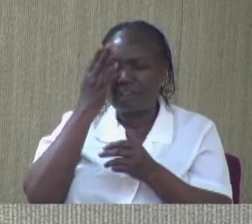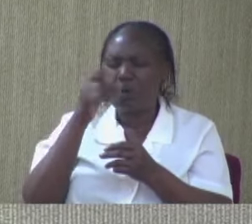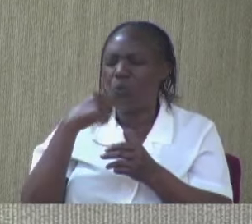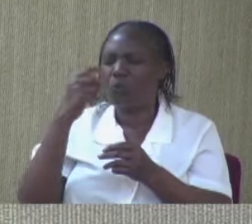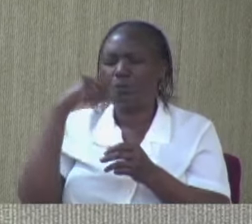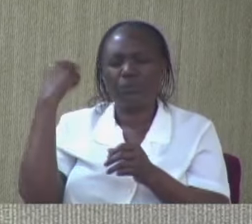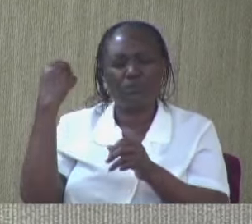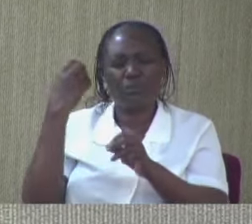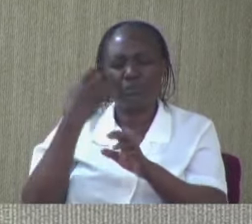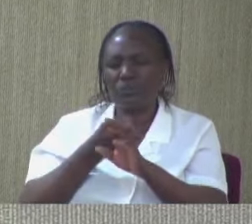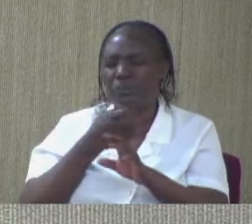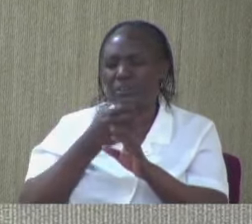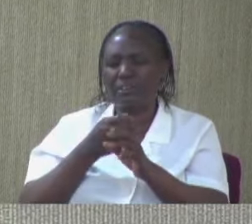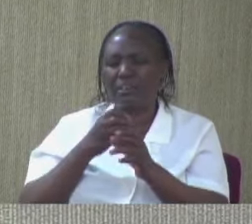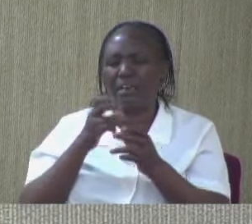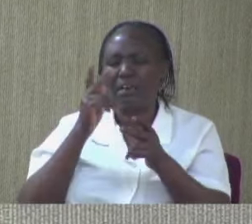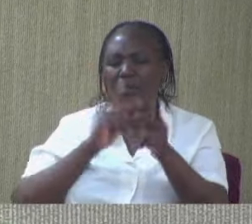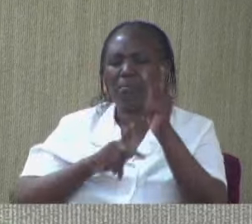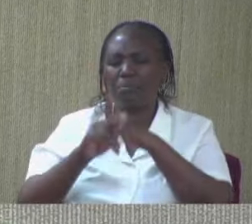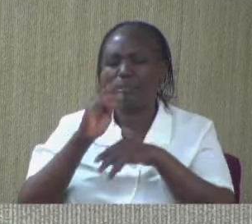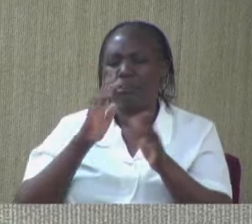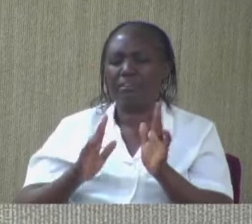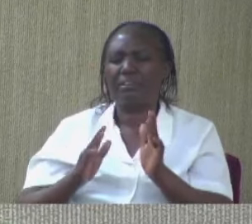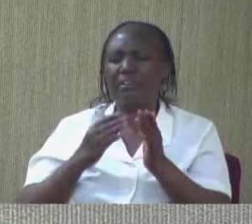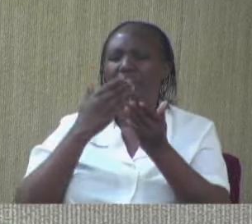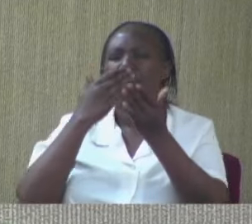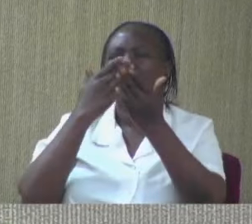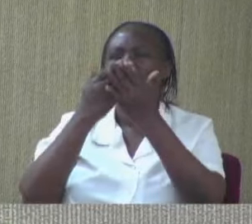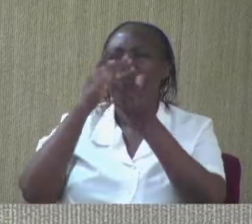Thank you, for you have been speaking to us